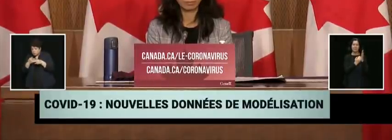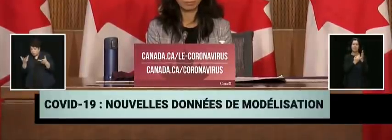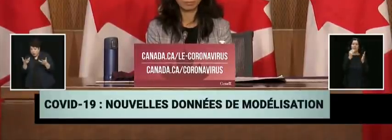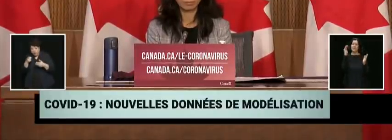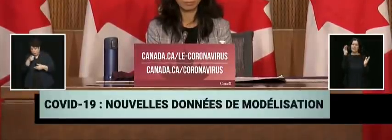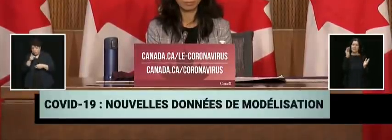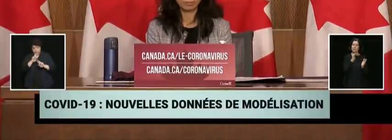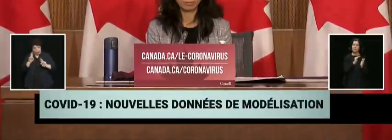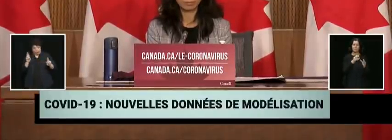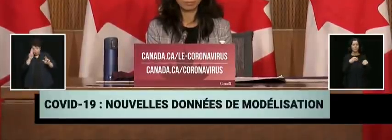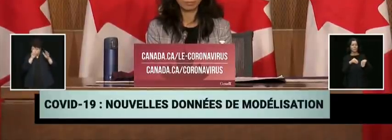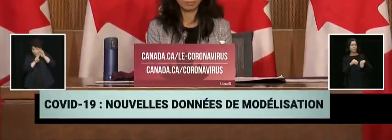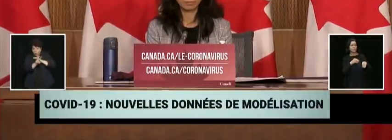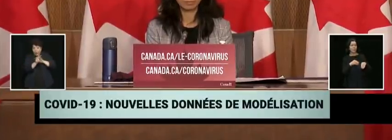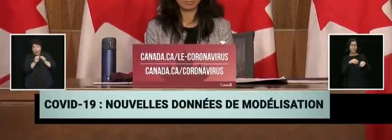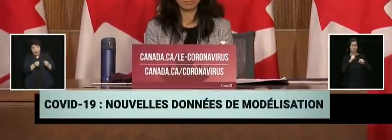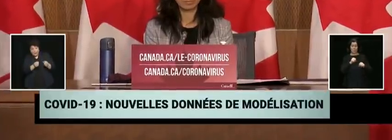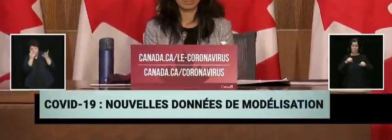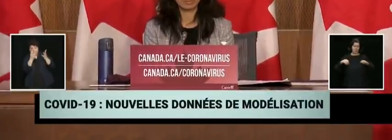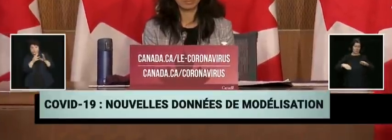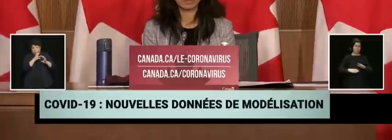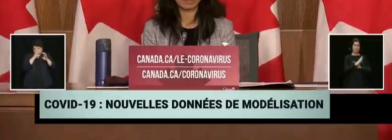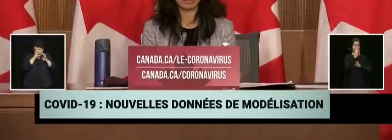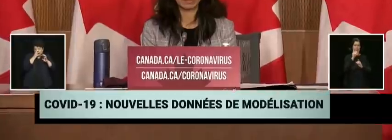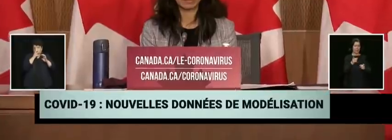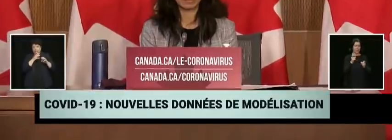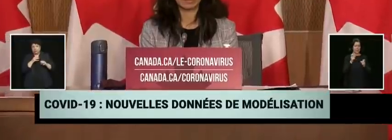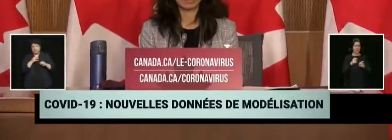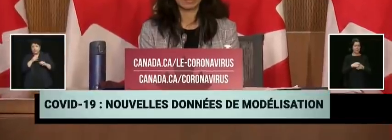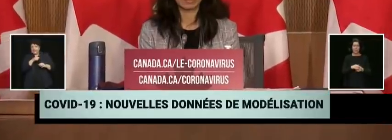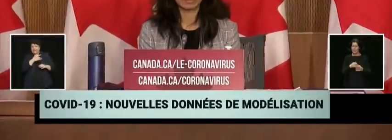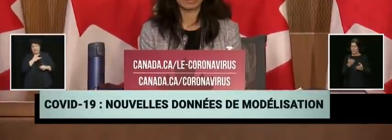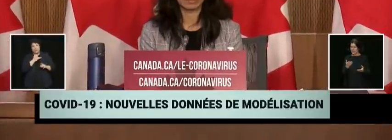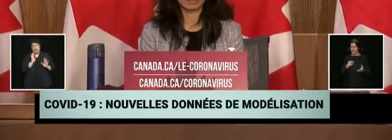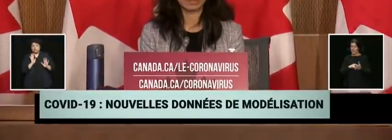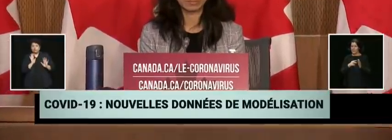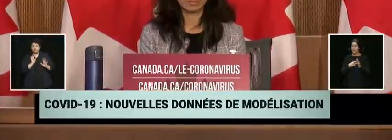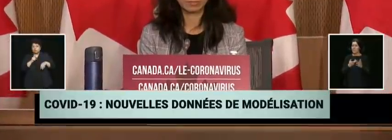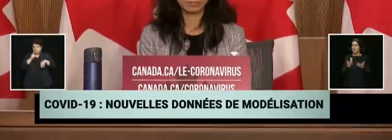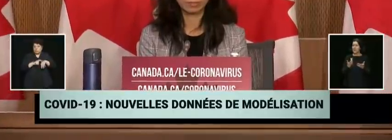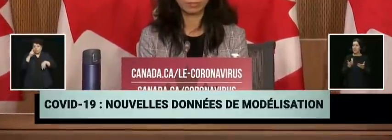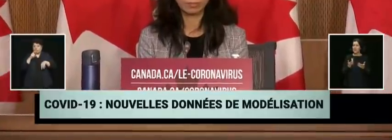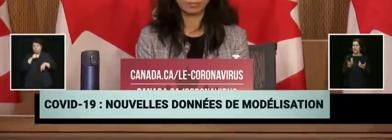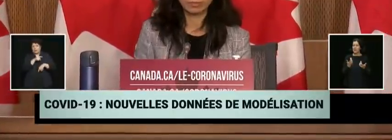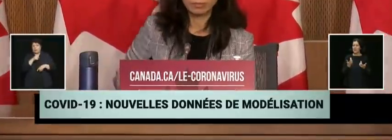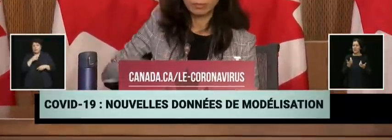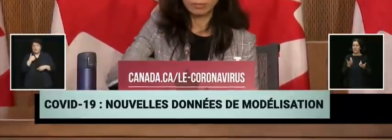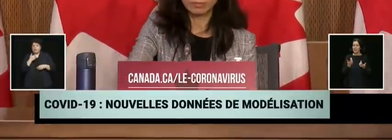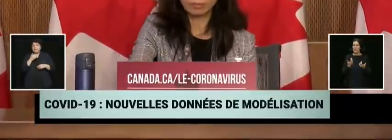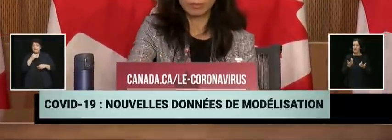any idea of where things have to be before you don't think it's too soon to lift some of the lockdown measures that are in place?